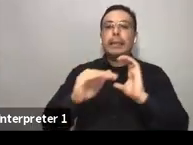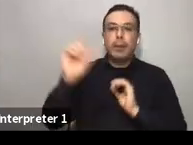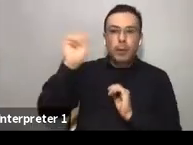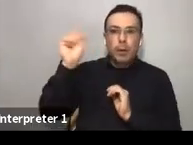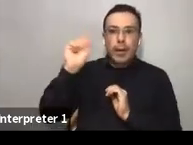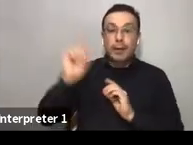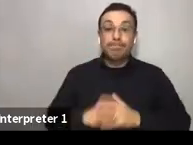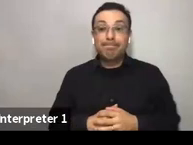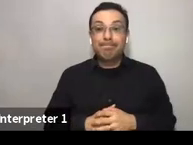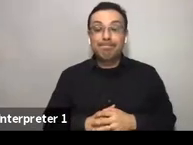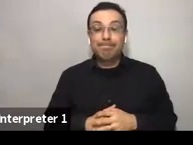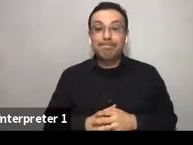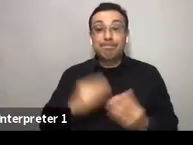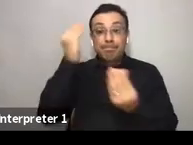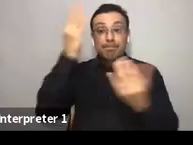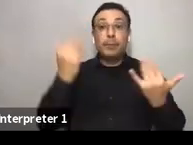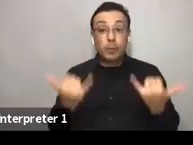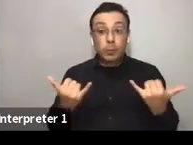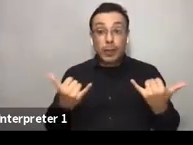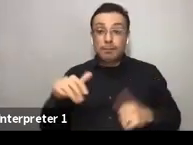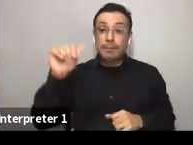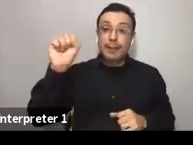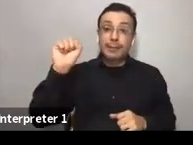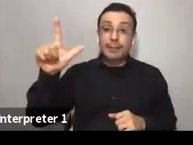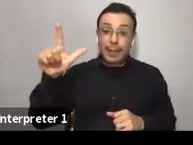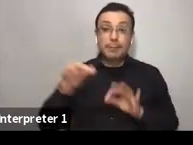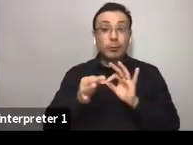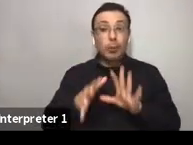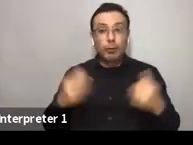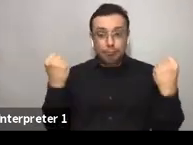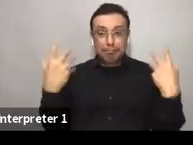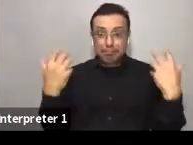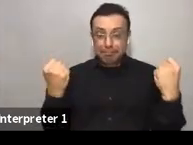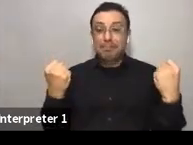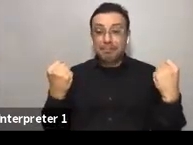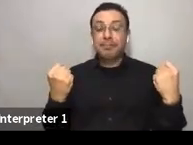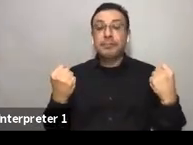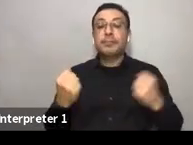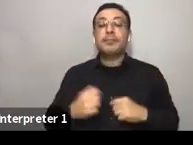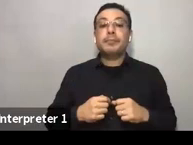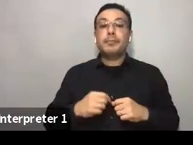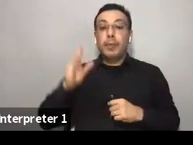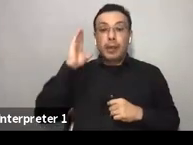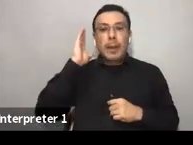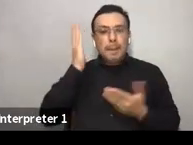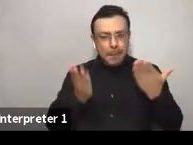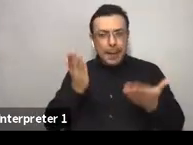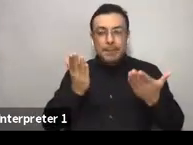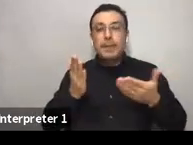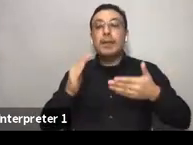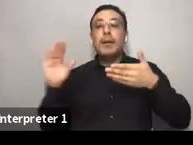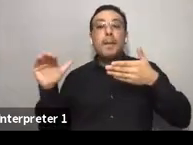also today have American Sign Language interpreters, and we will be doing some brief pausing to allow